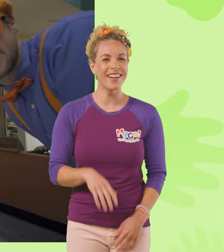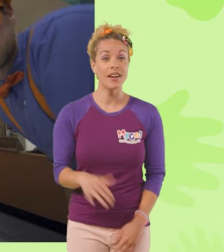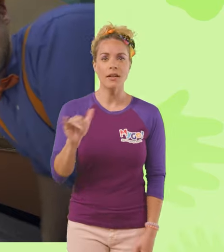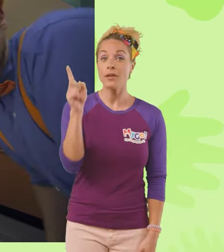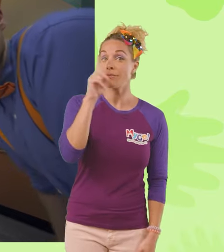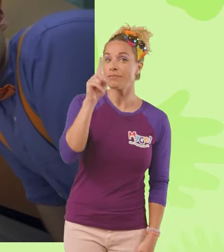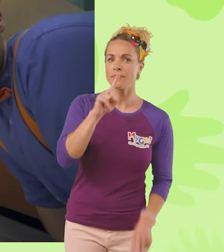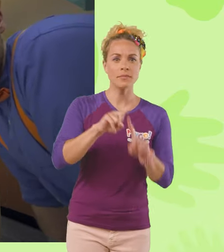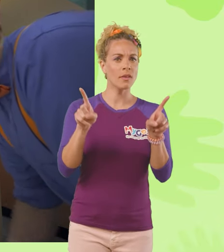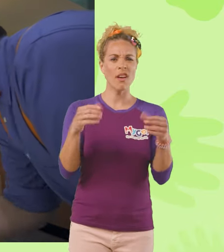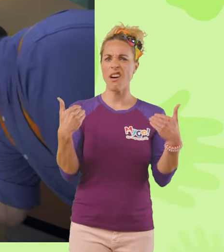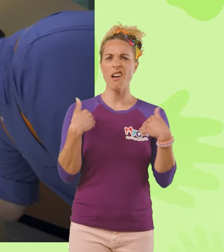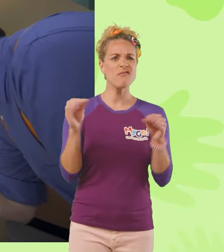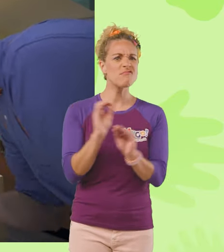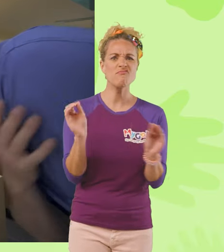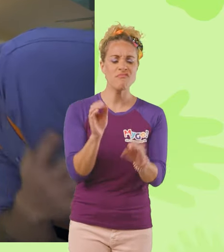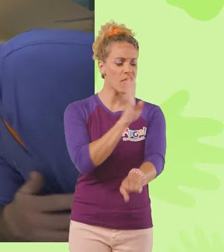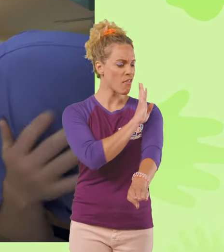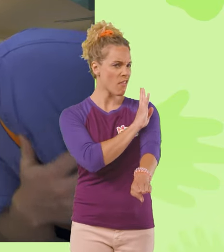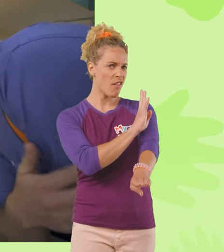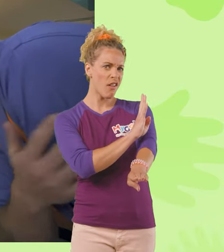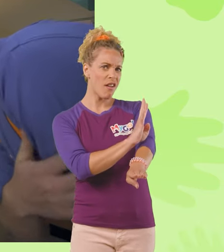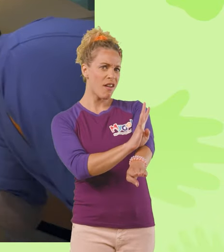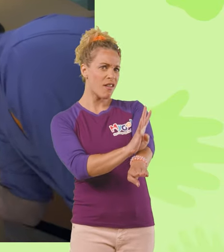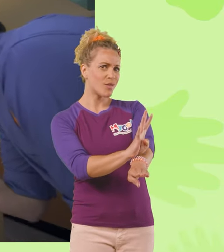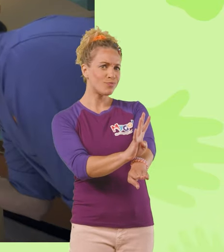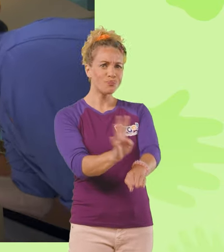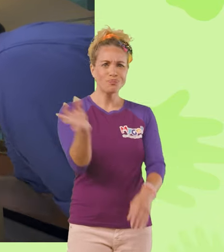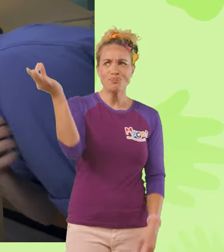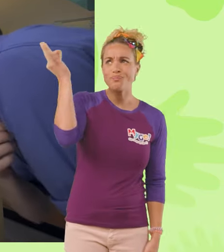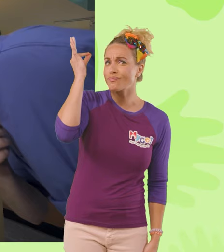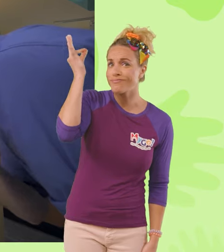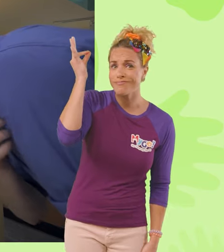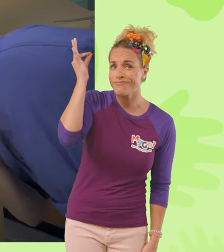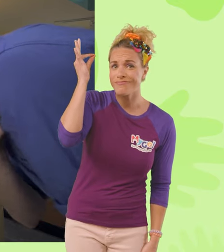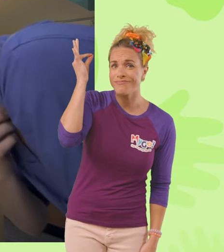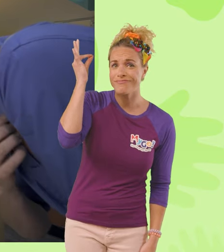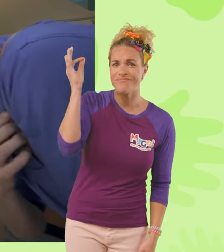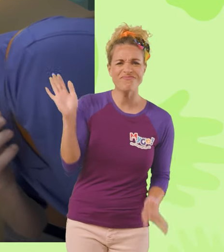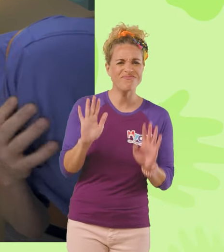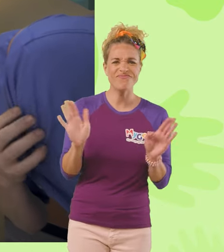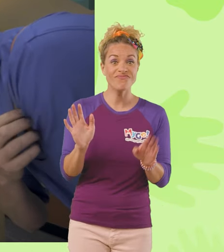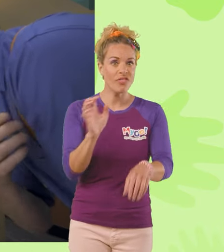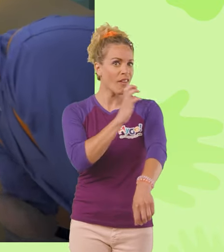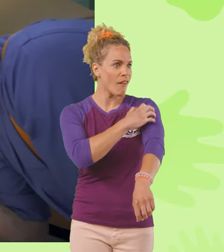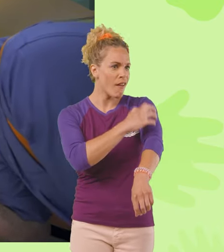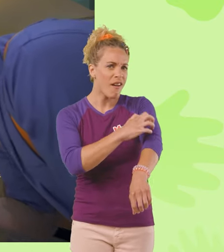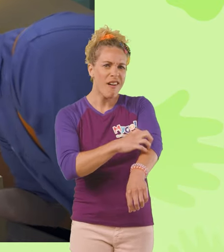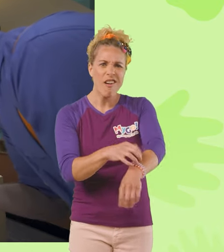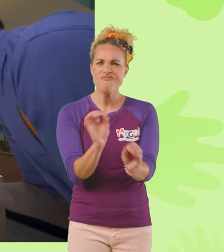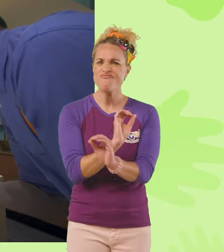They're like rats, but they have no fur or hair or